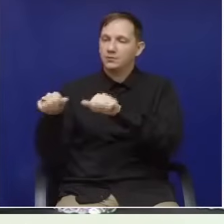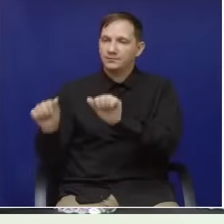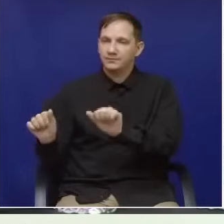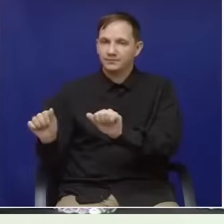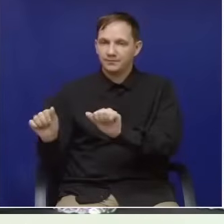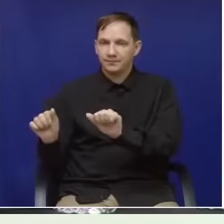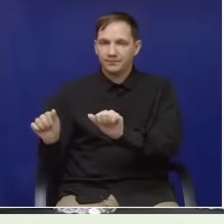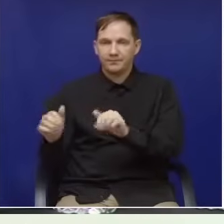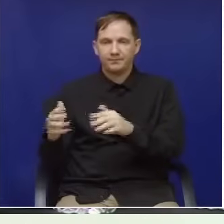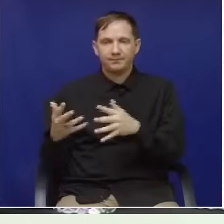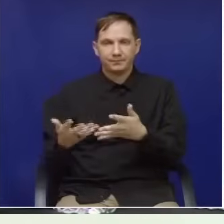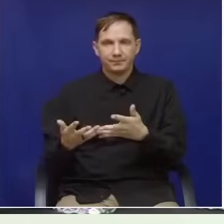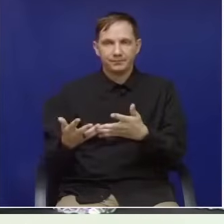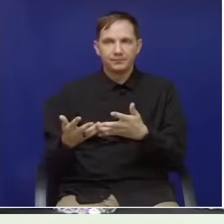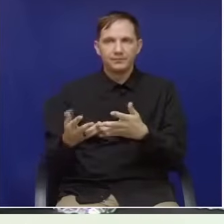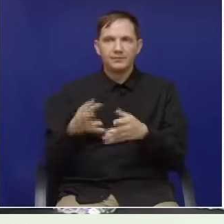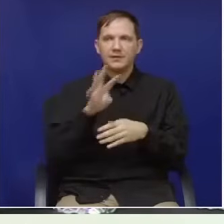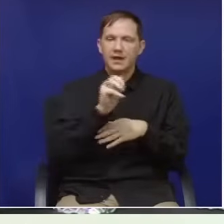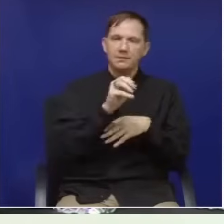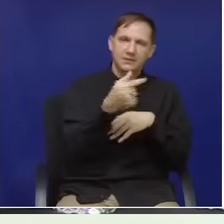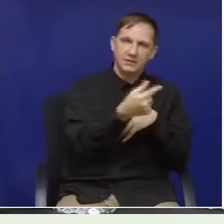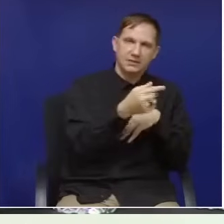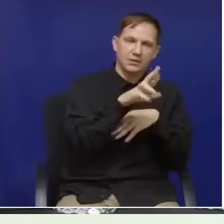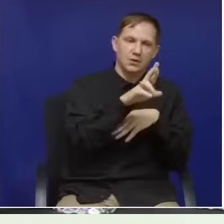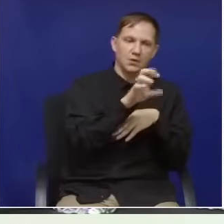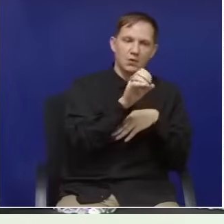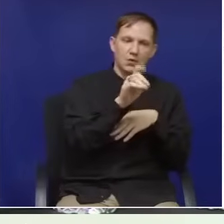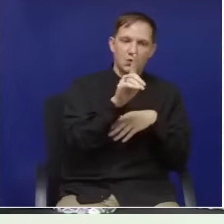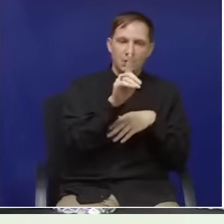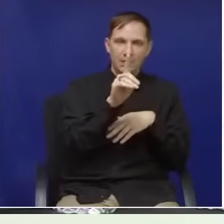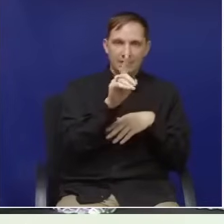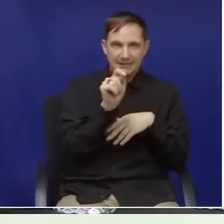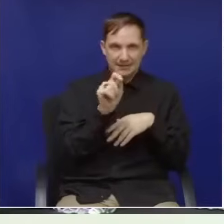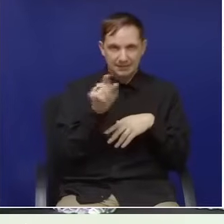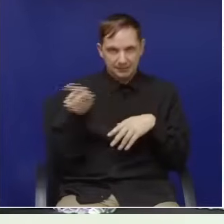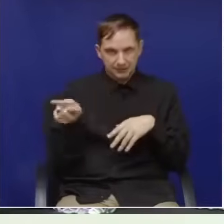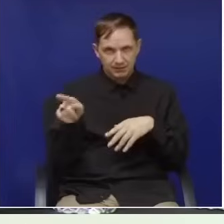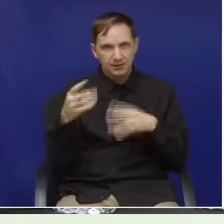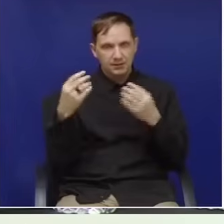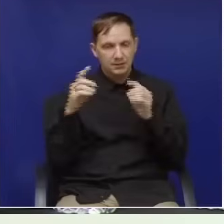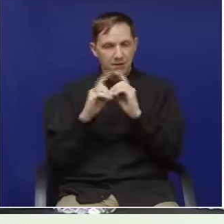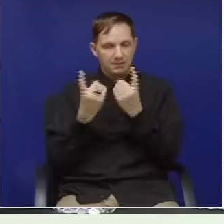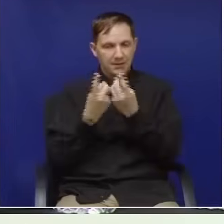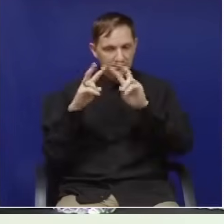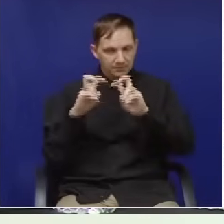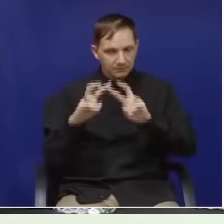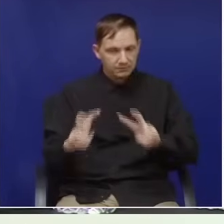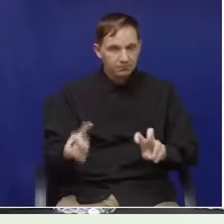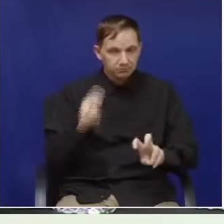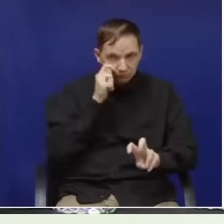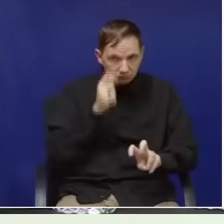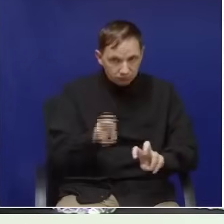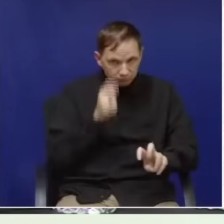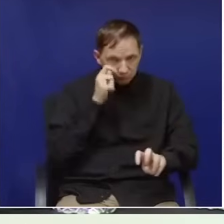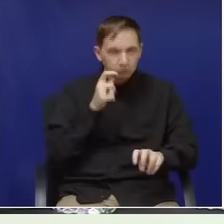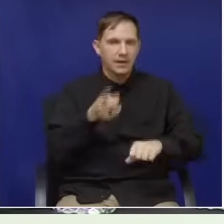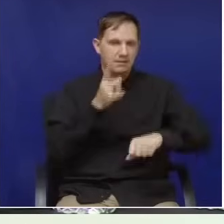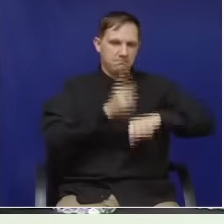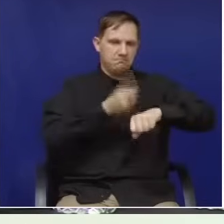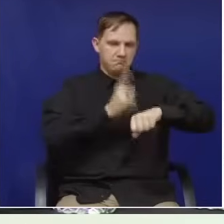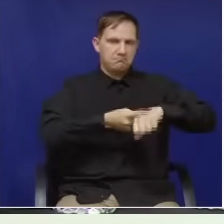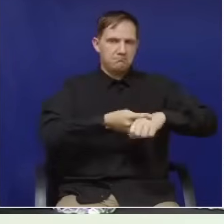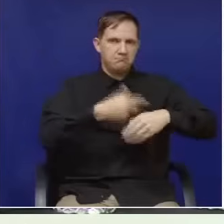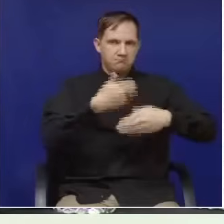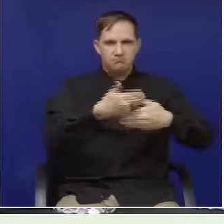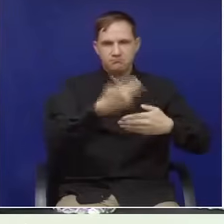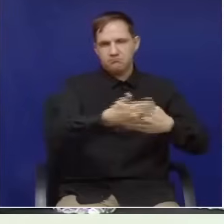In respect of Major General Ruode, a departmental investigation was conducted and disciplinary steps were